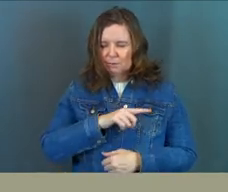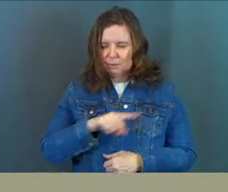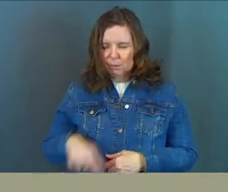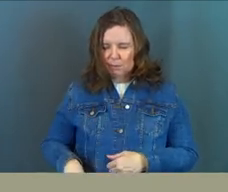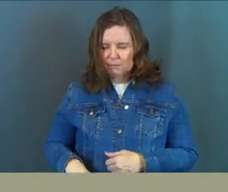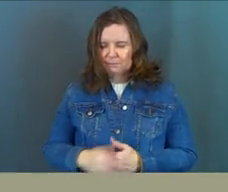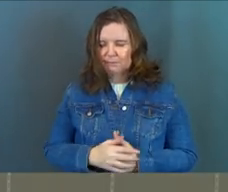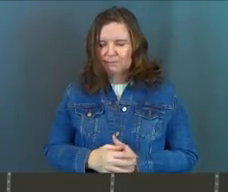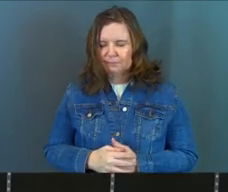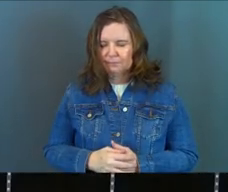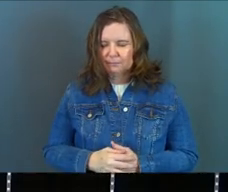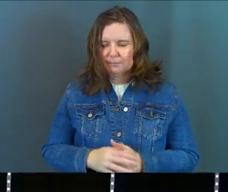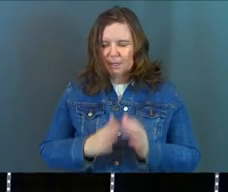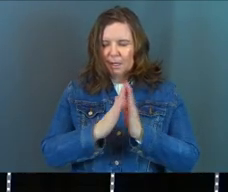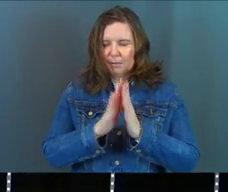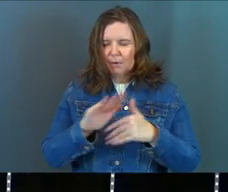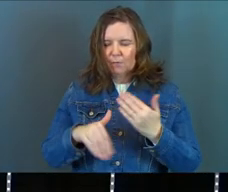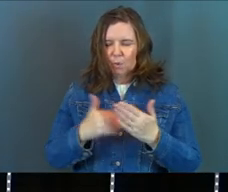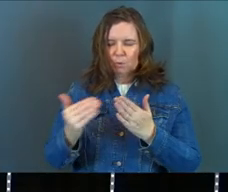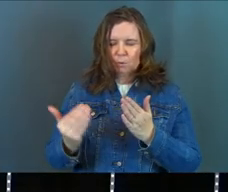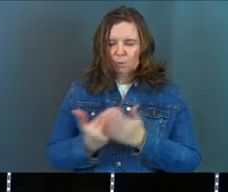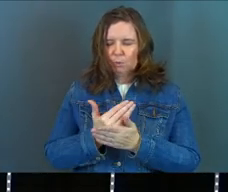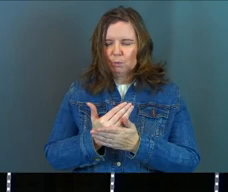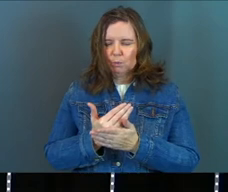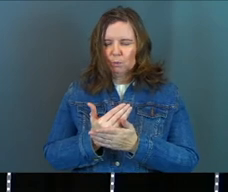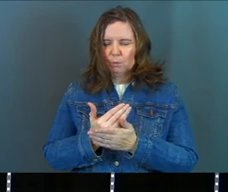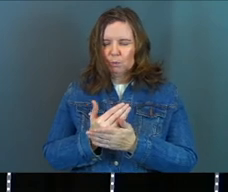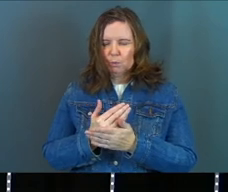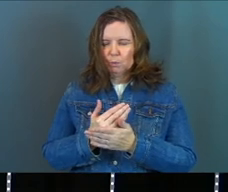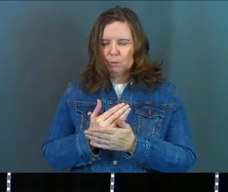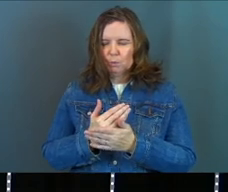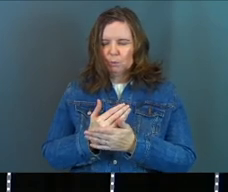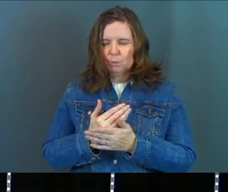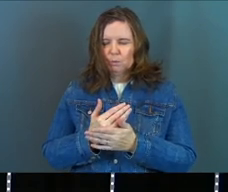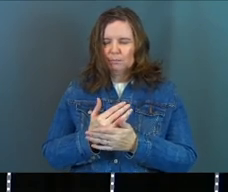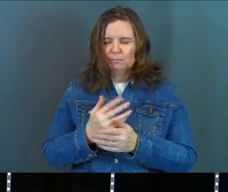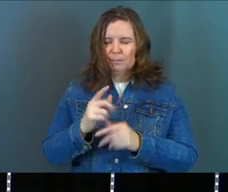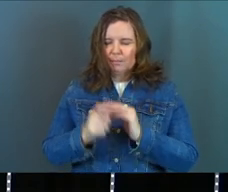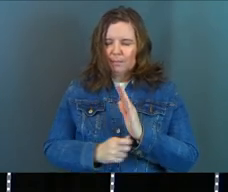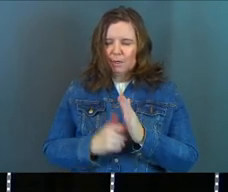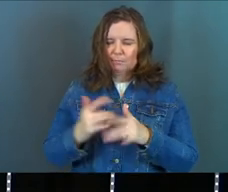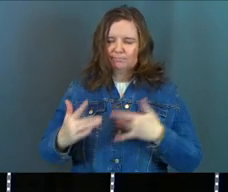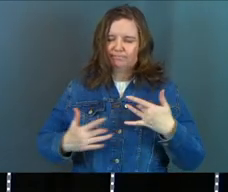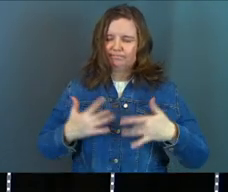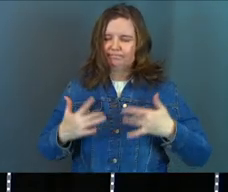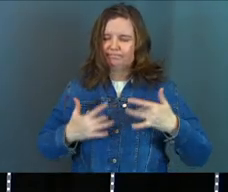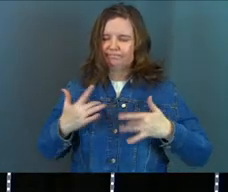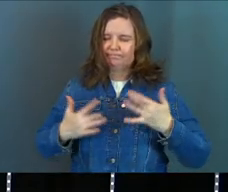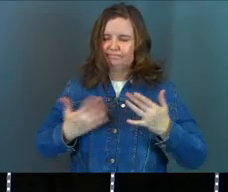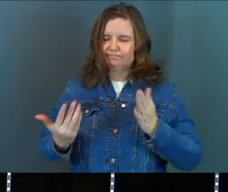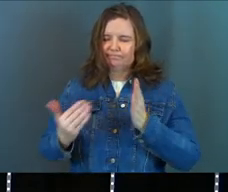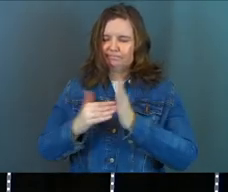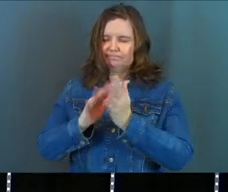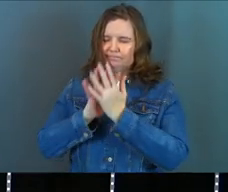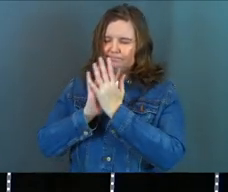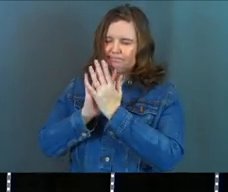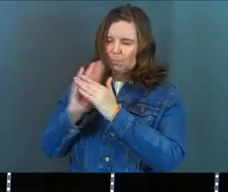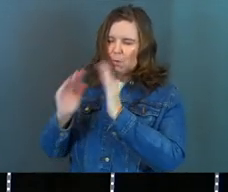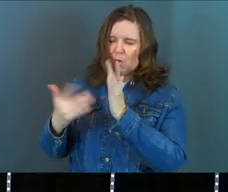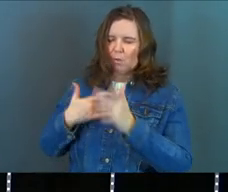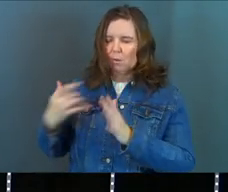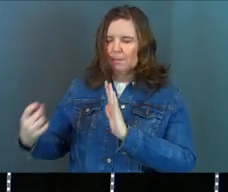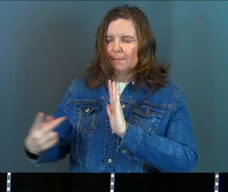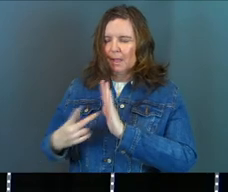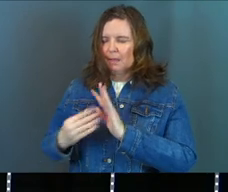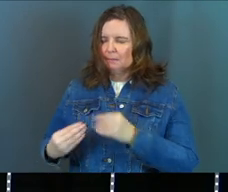Lord? I pray for a whole new kind of honeymoon period with all of us, God, where we get excited again. All the joy